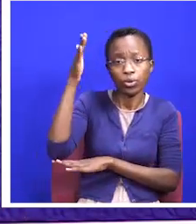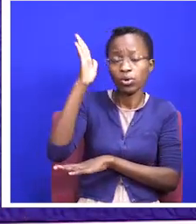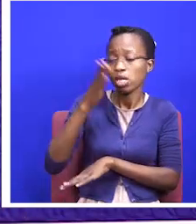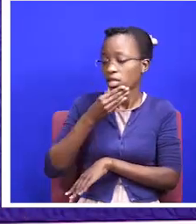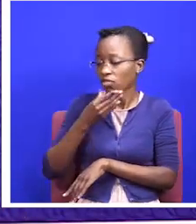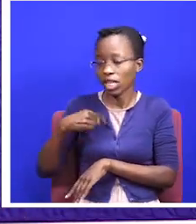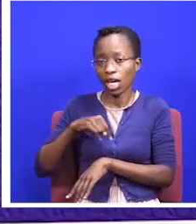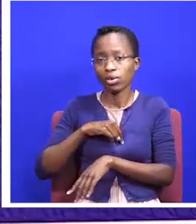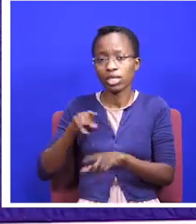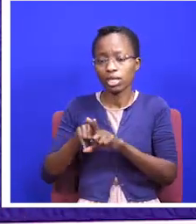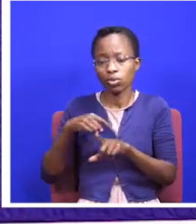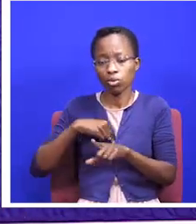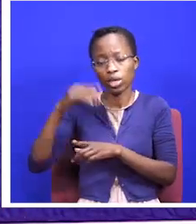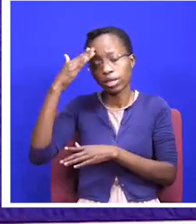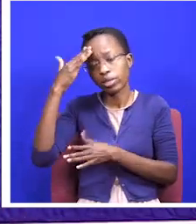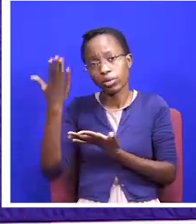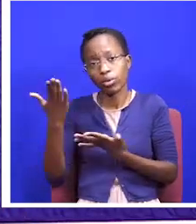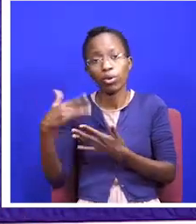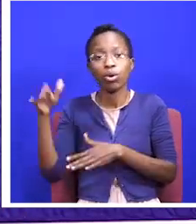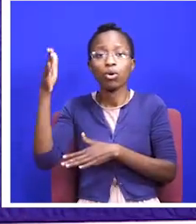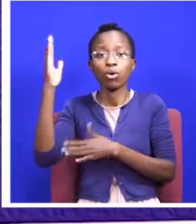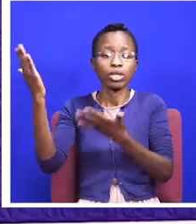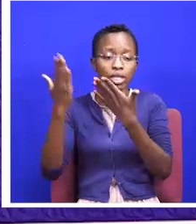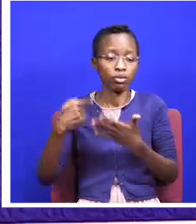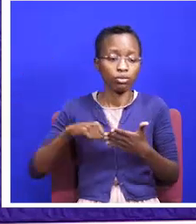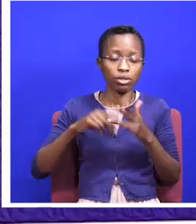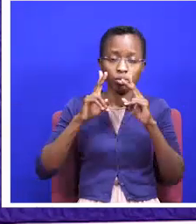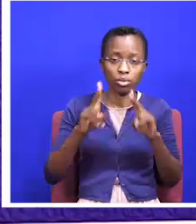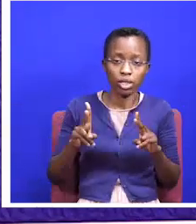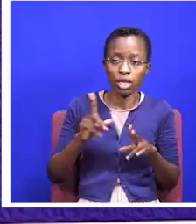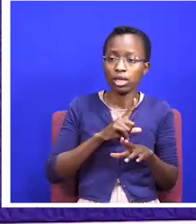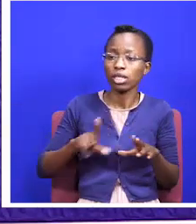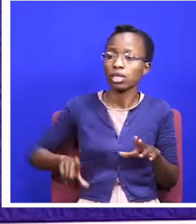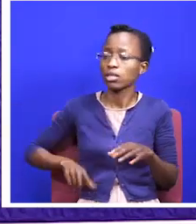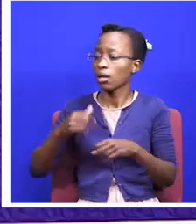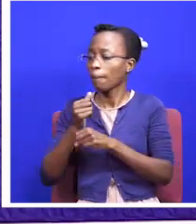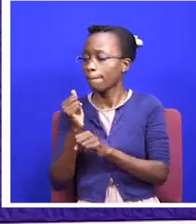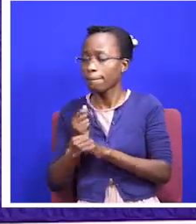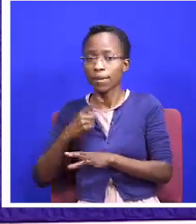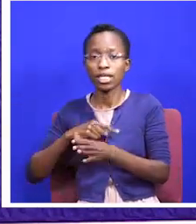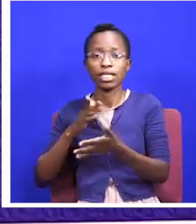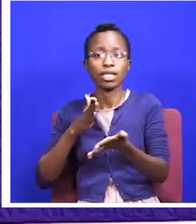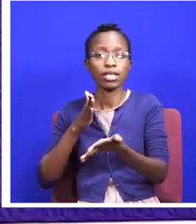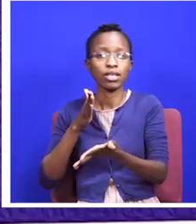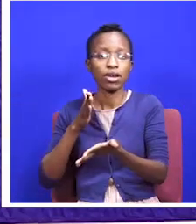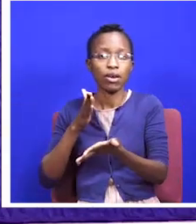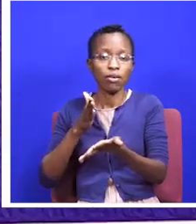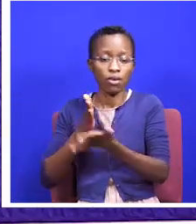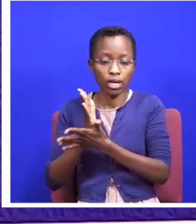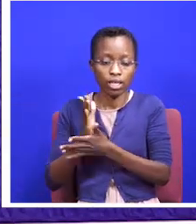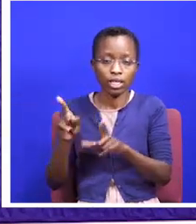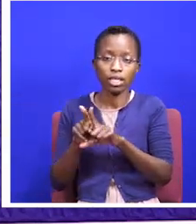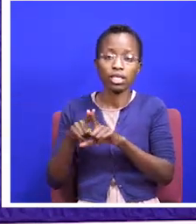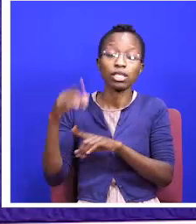that He is our Father. We know that He gives us peace, He makes us righteous,